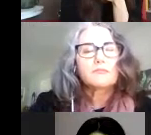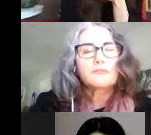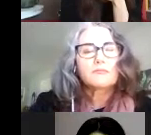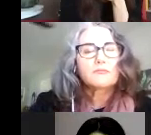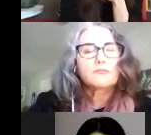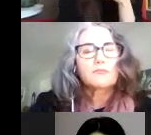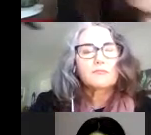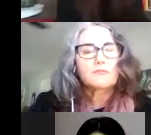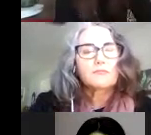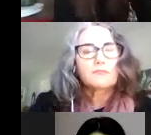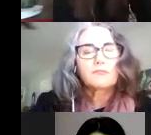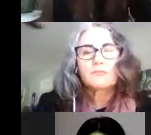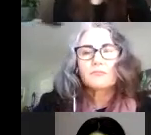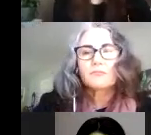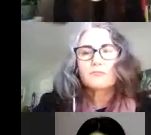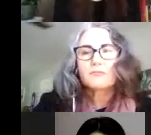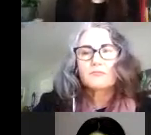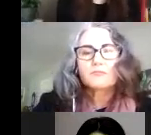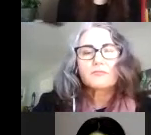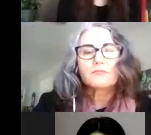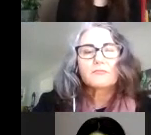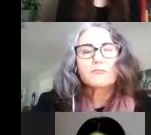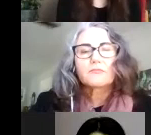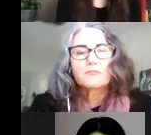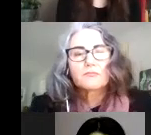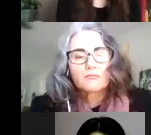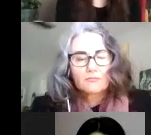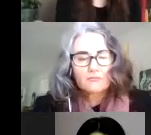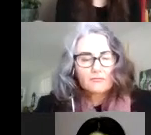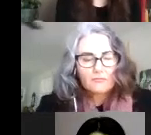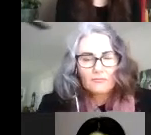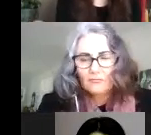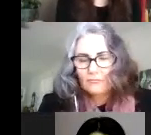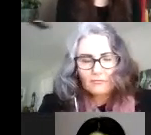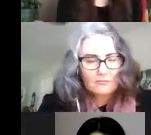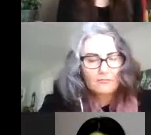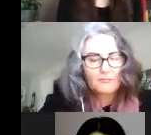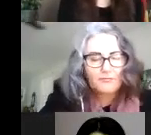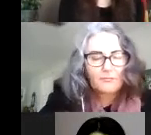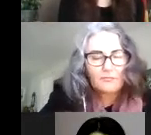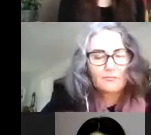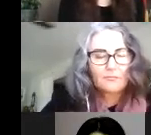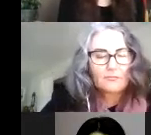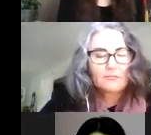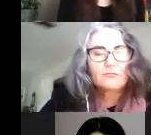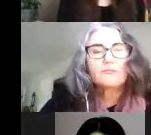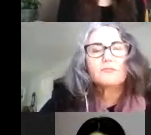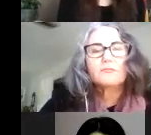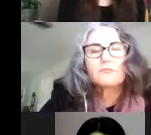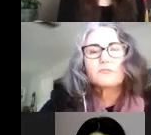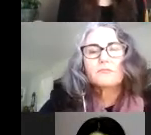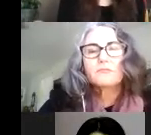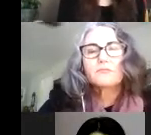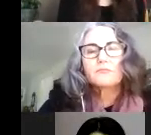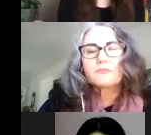learn together. Next slide. A particular, this was just his master's